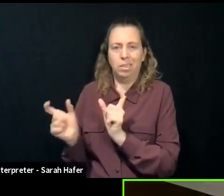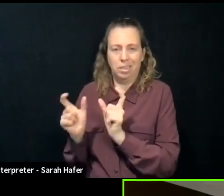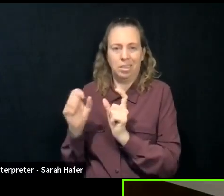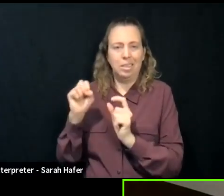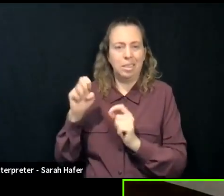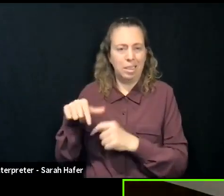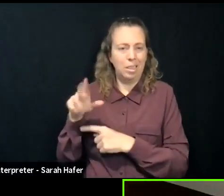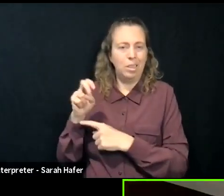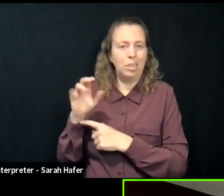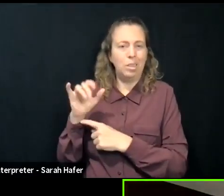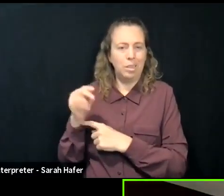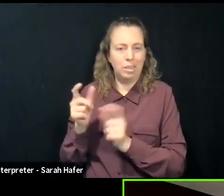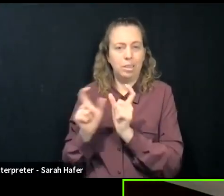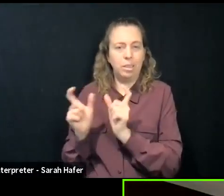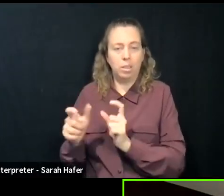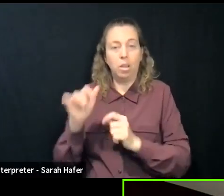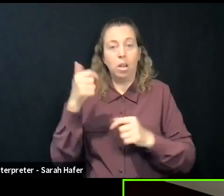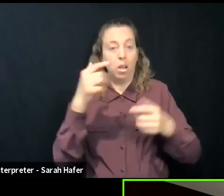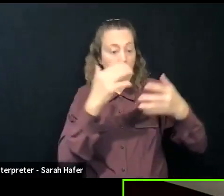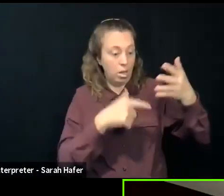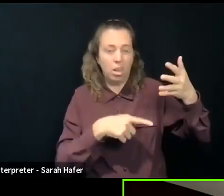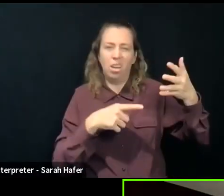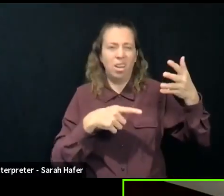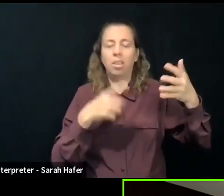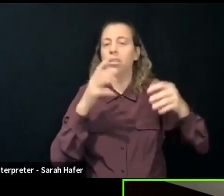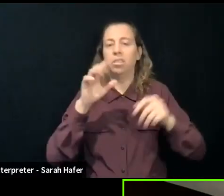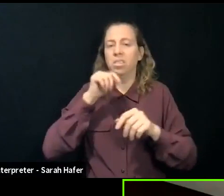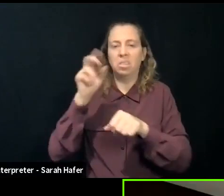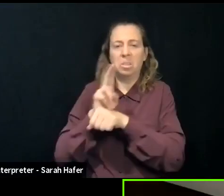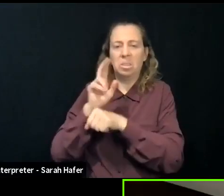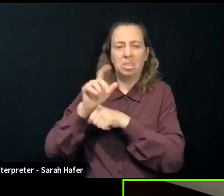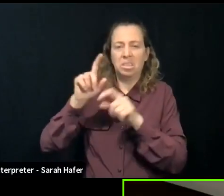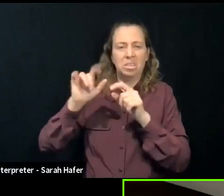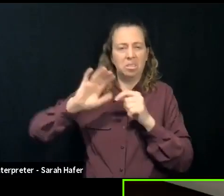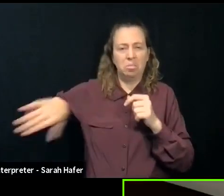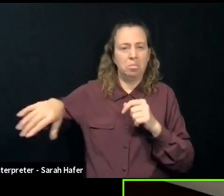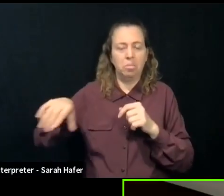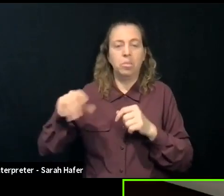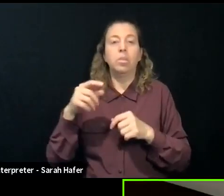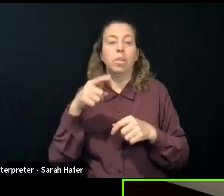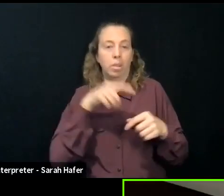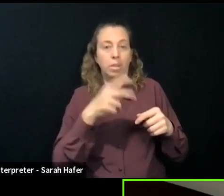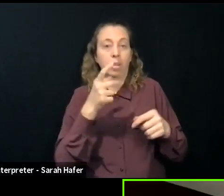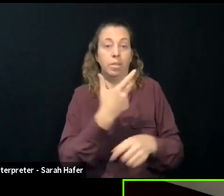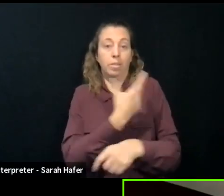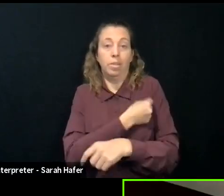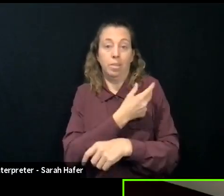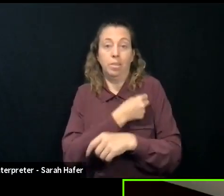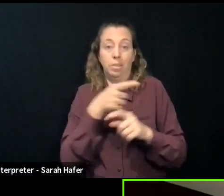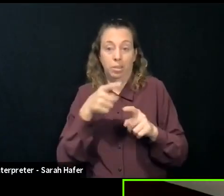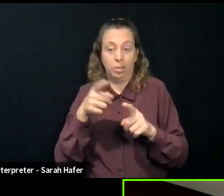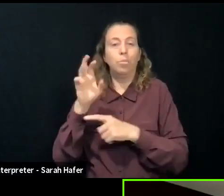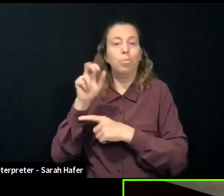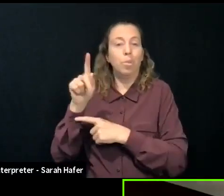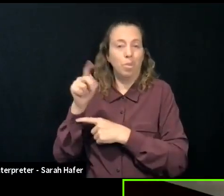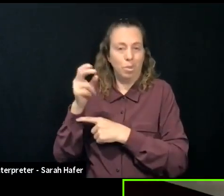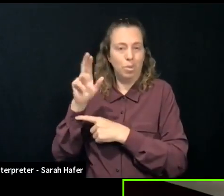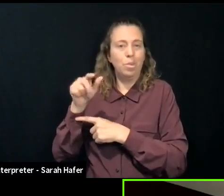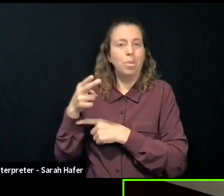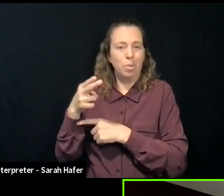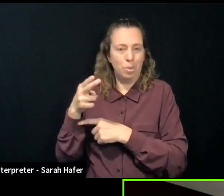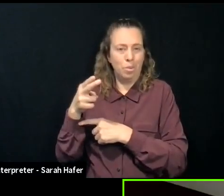has to do with vaccine breakthrough cases, cases from outbreaks,